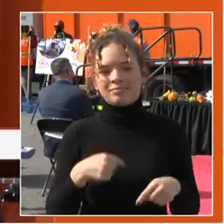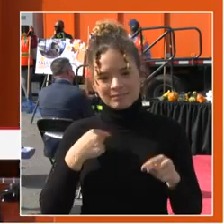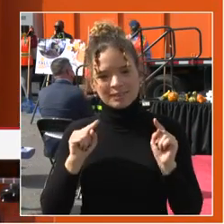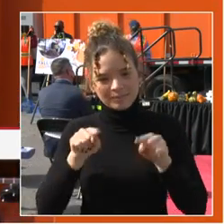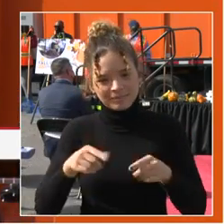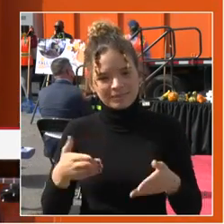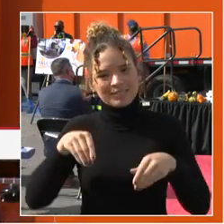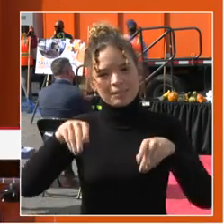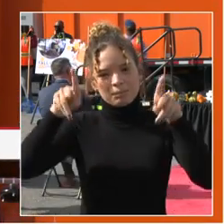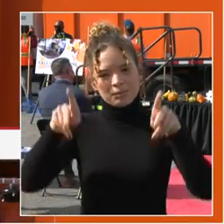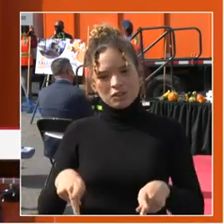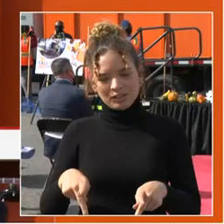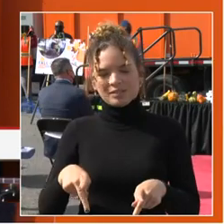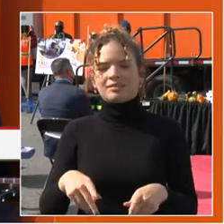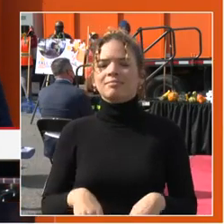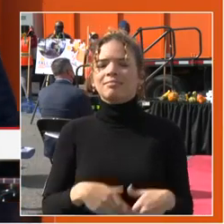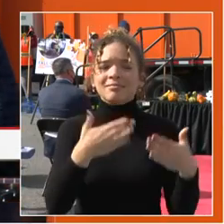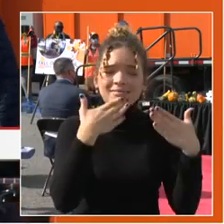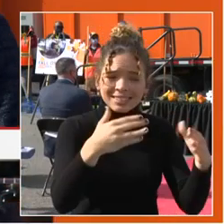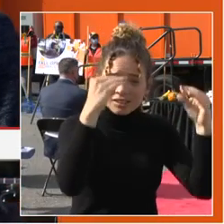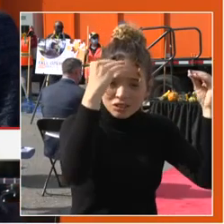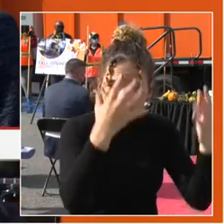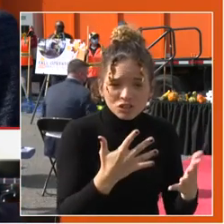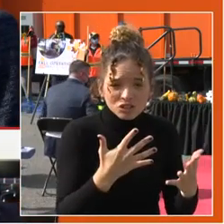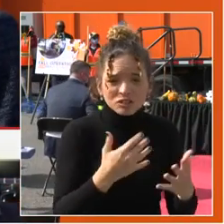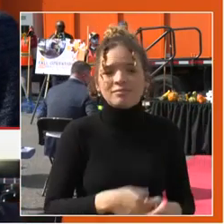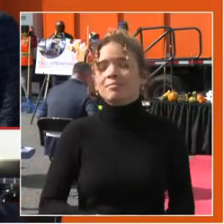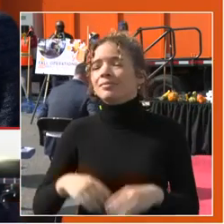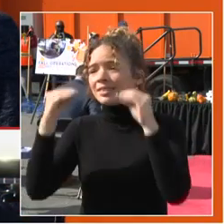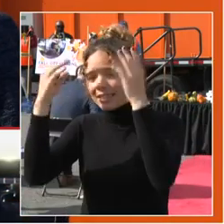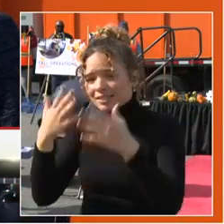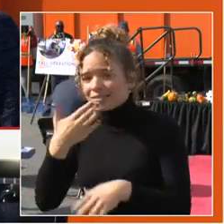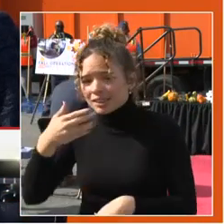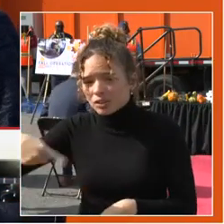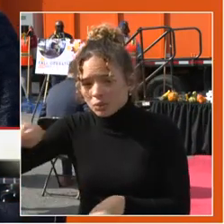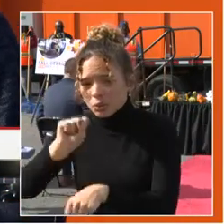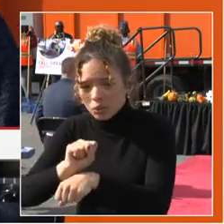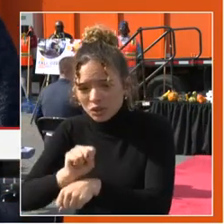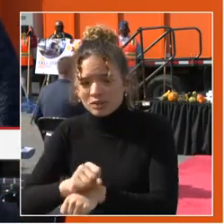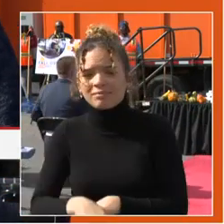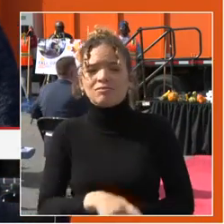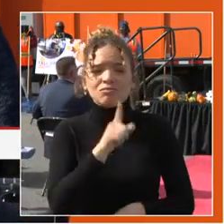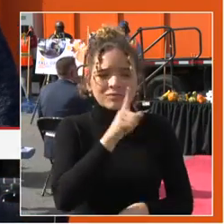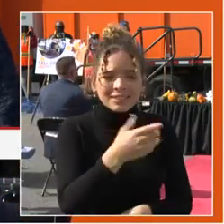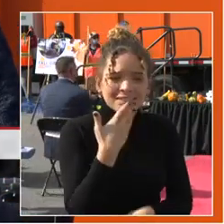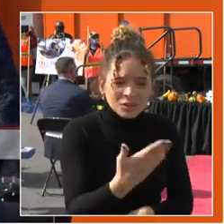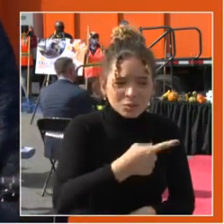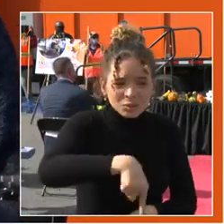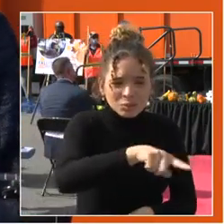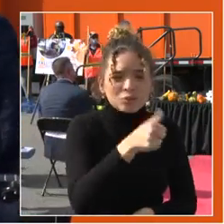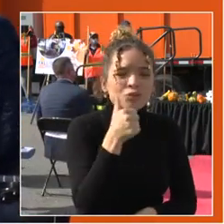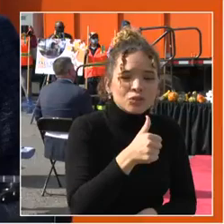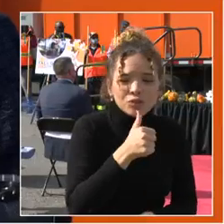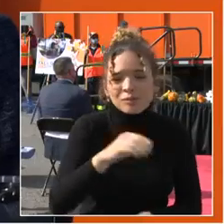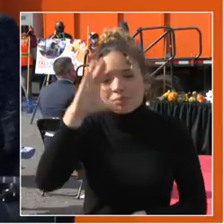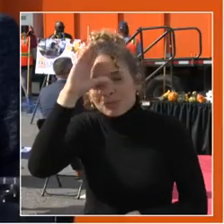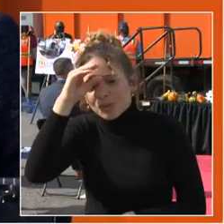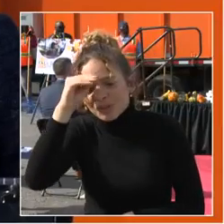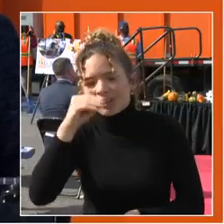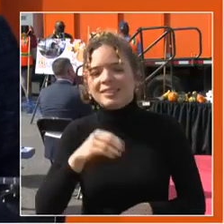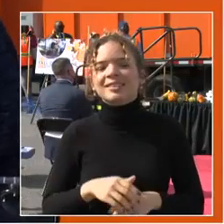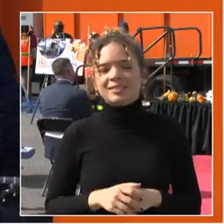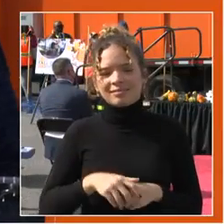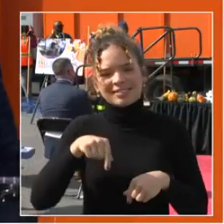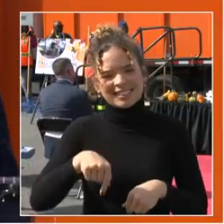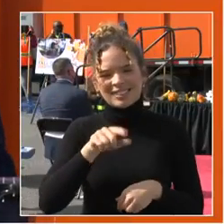and teachers and boys and girls who have really been resilient over the past 20 months. I don't want to talk